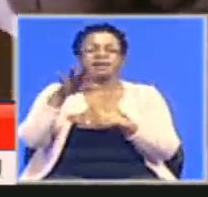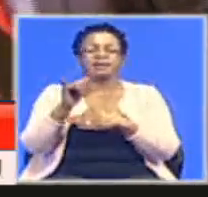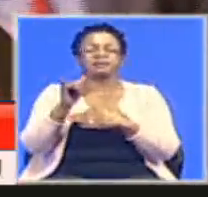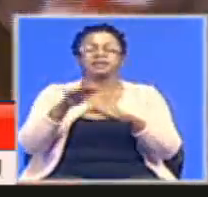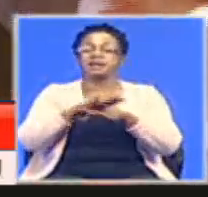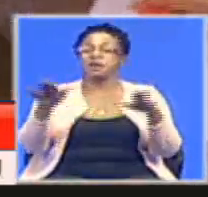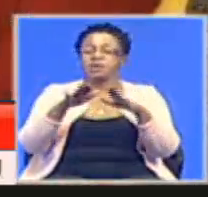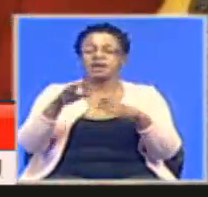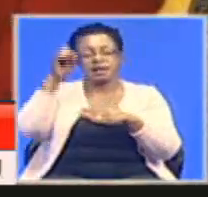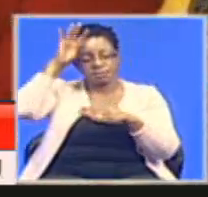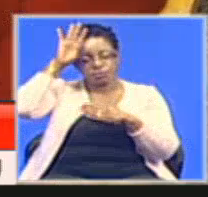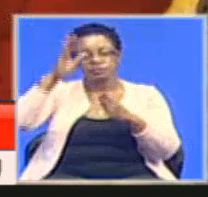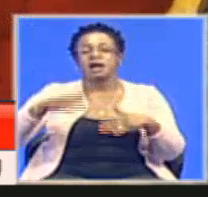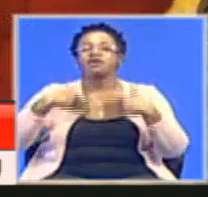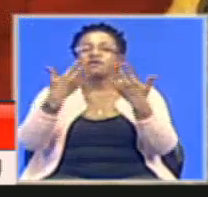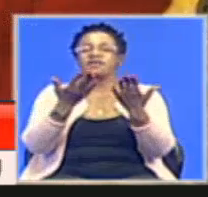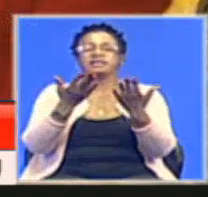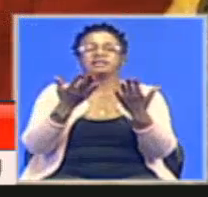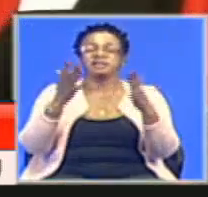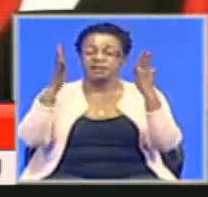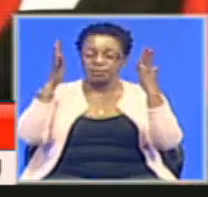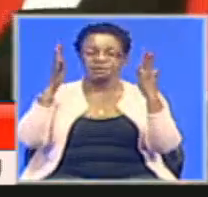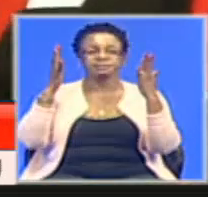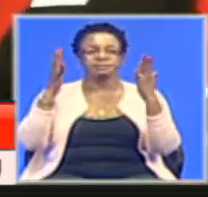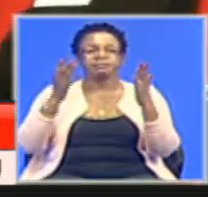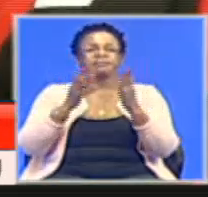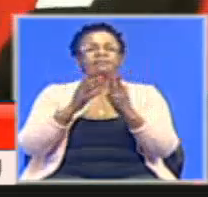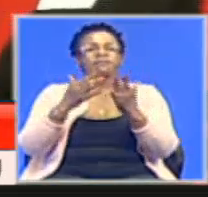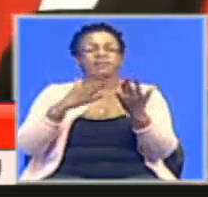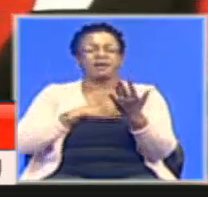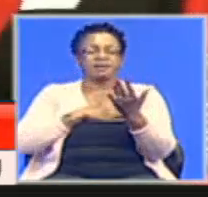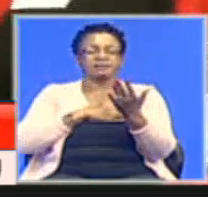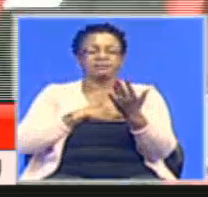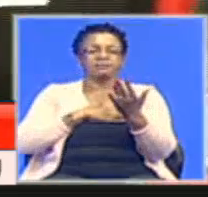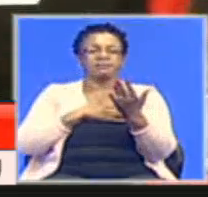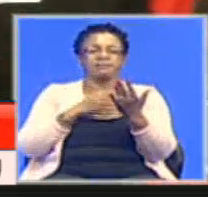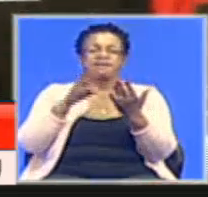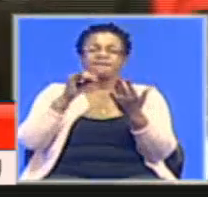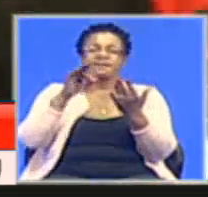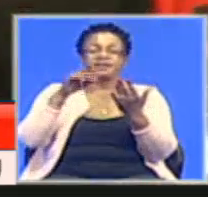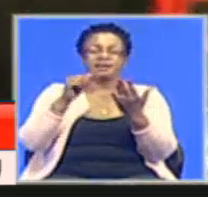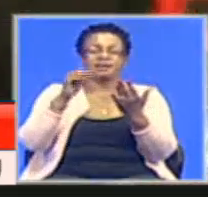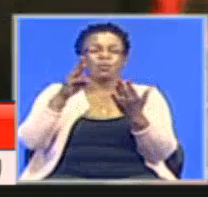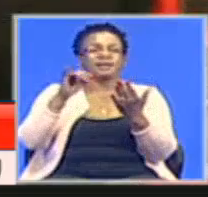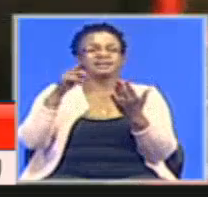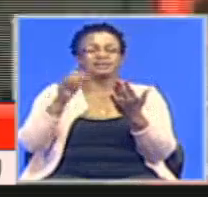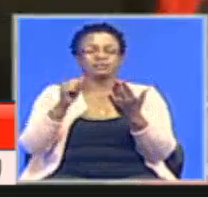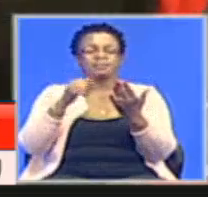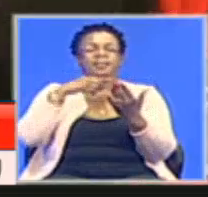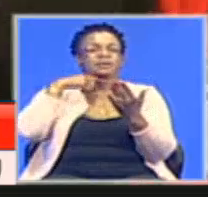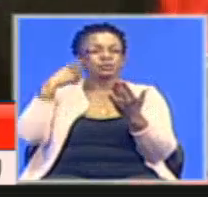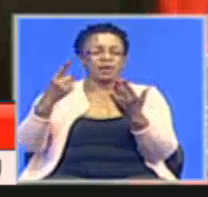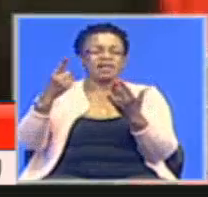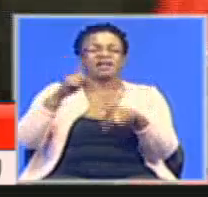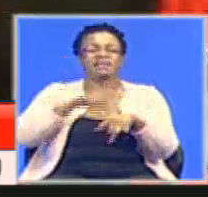for handing over ceremony full of color. I, Ferdinand Waititu Babayao, do swear that I